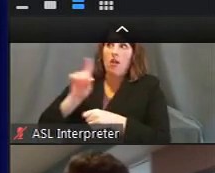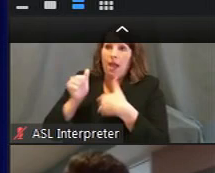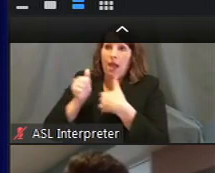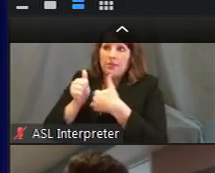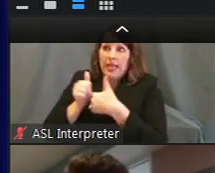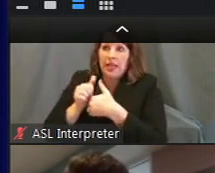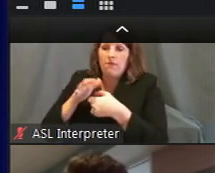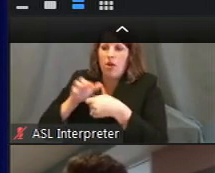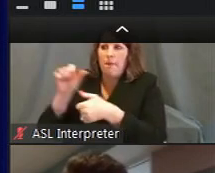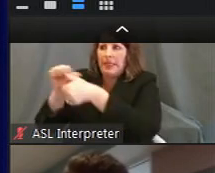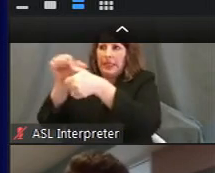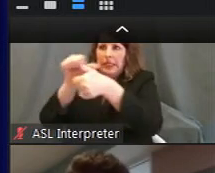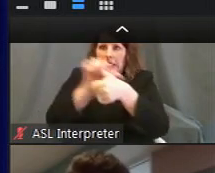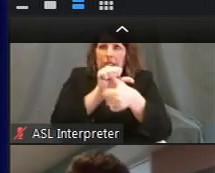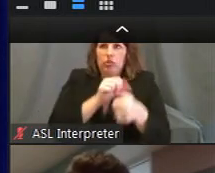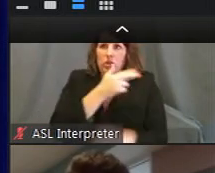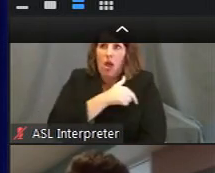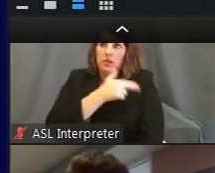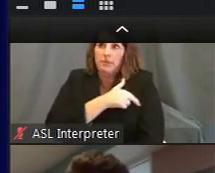area hospitals?